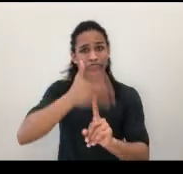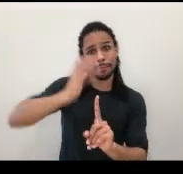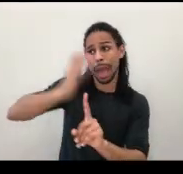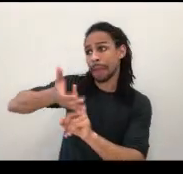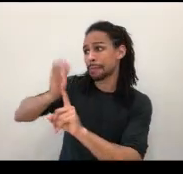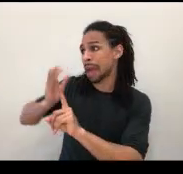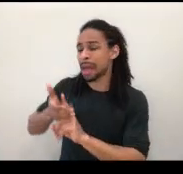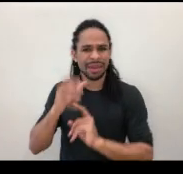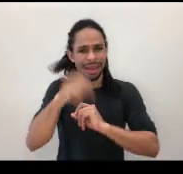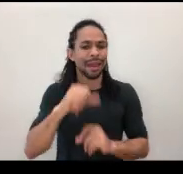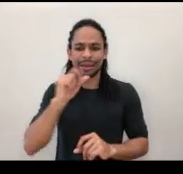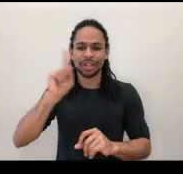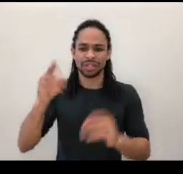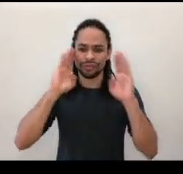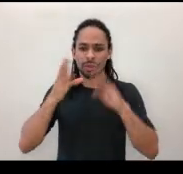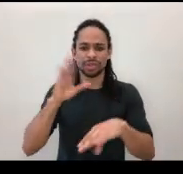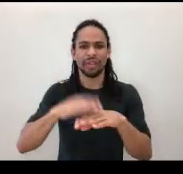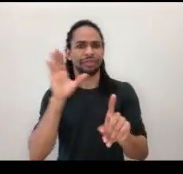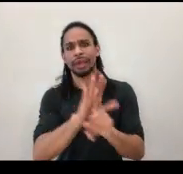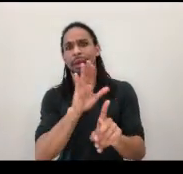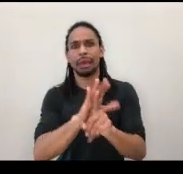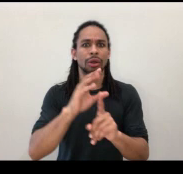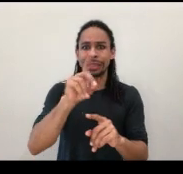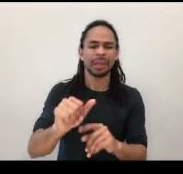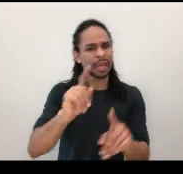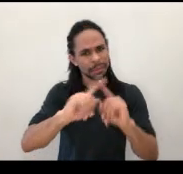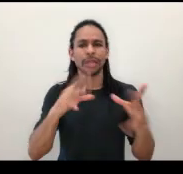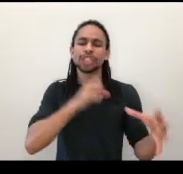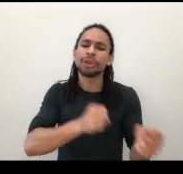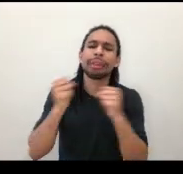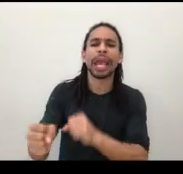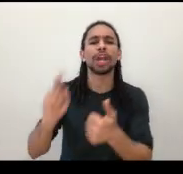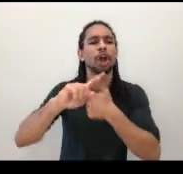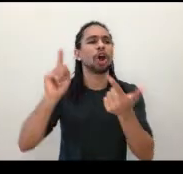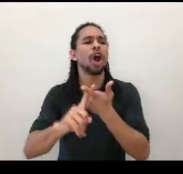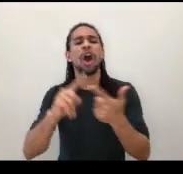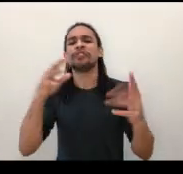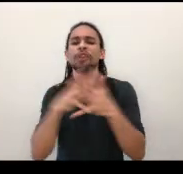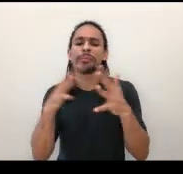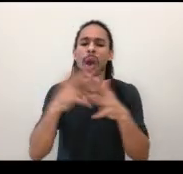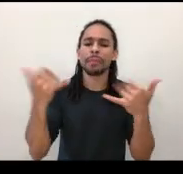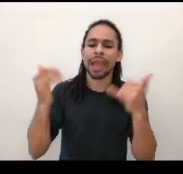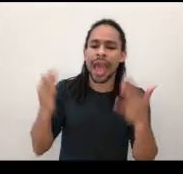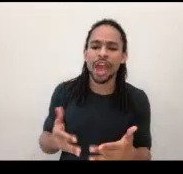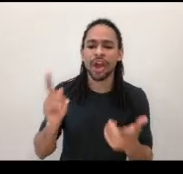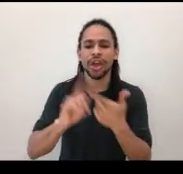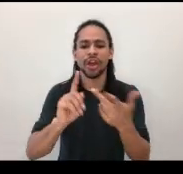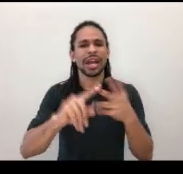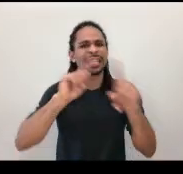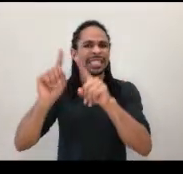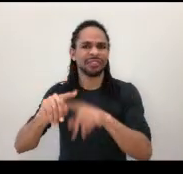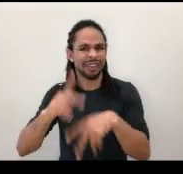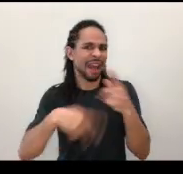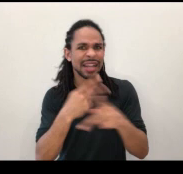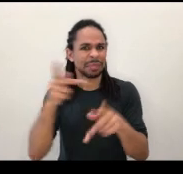archetype role, like the carrier. And football players, and